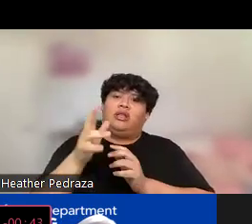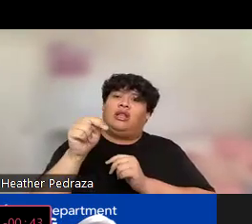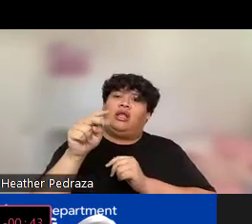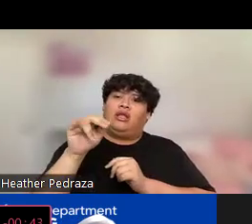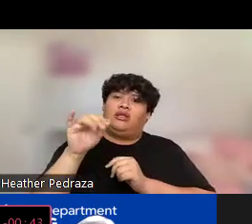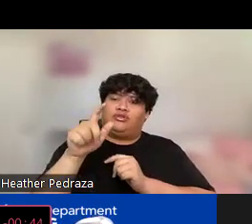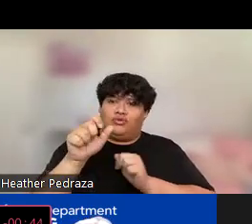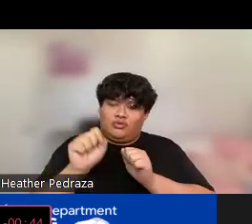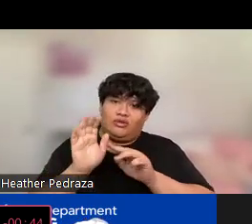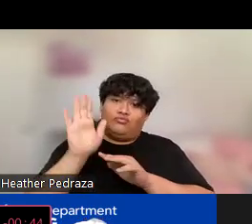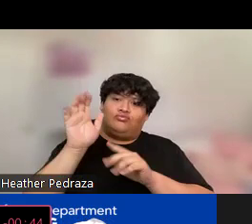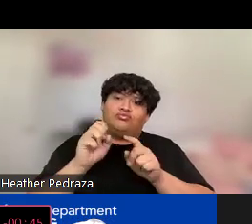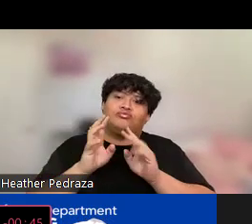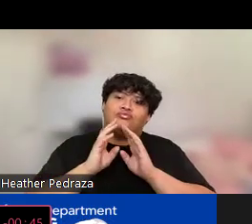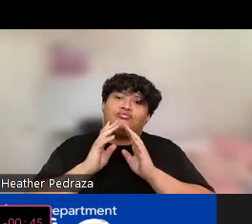unmute.